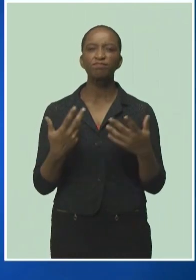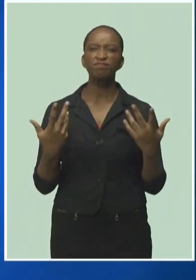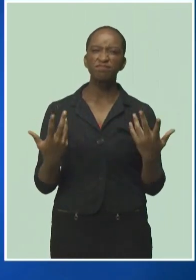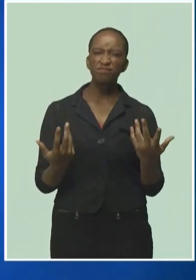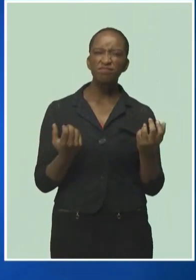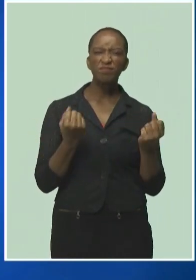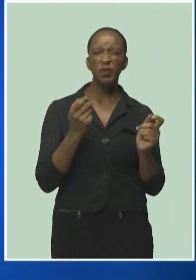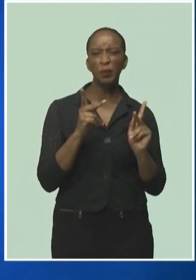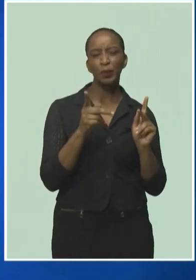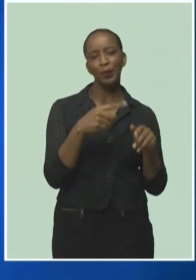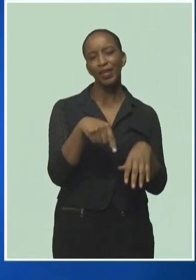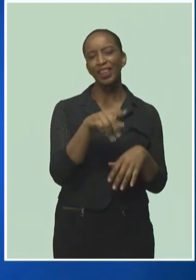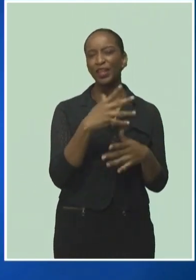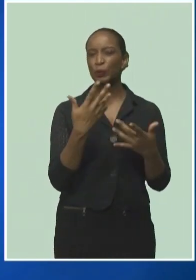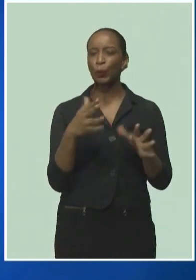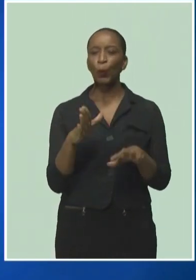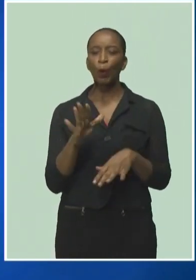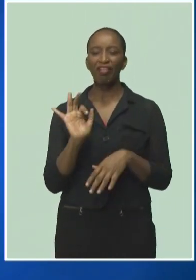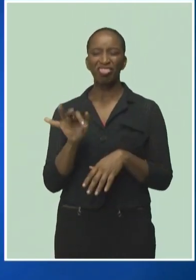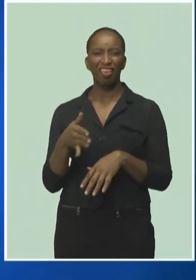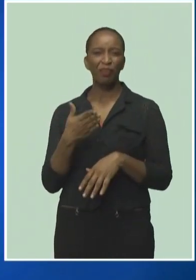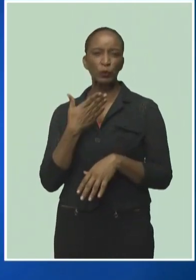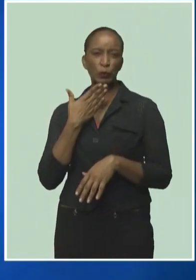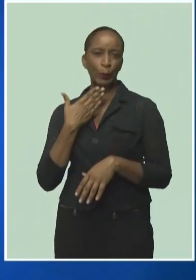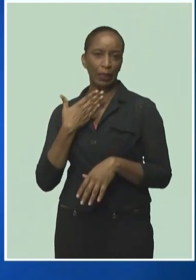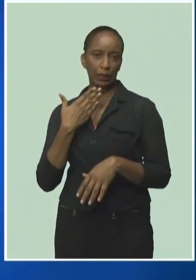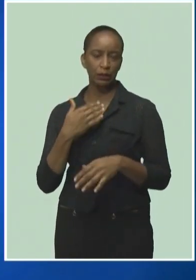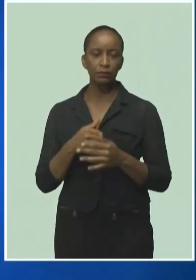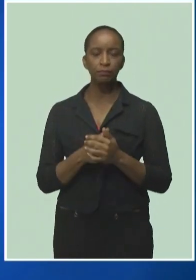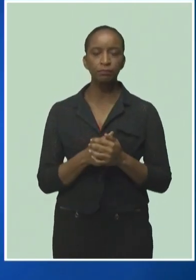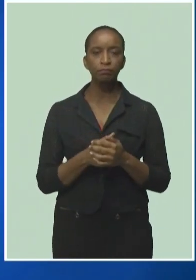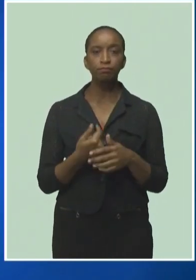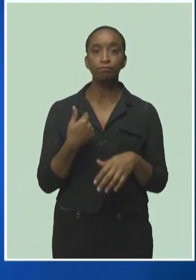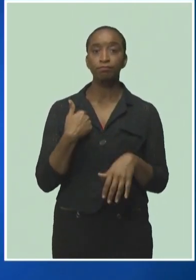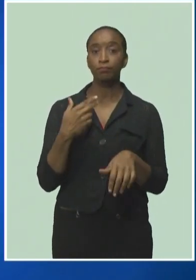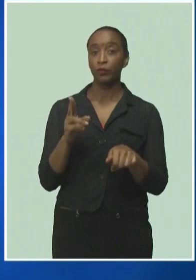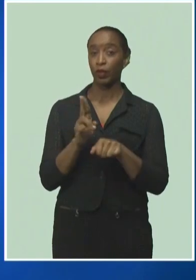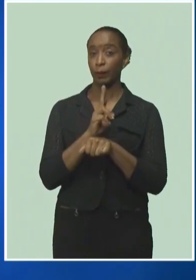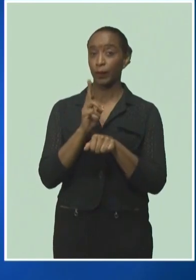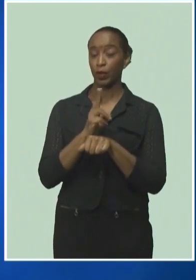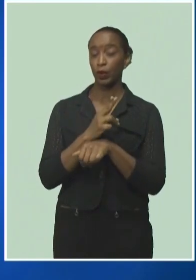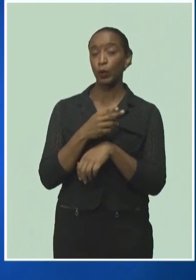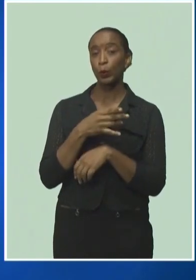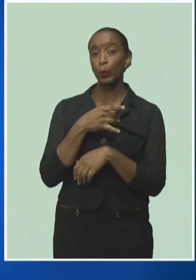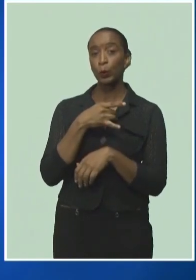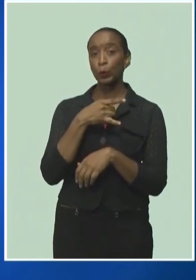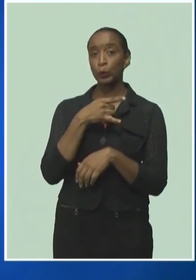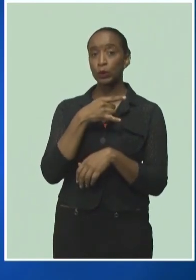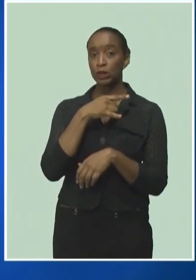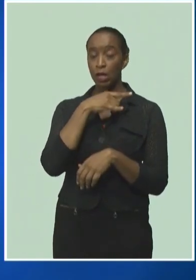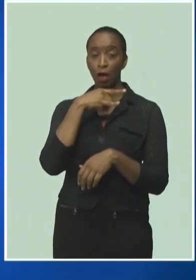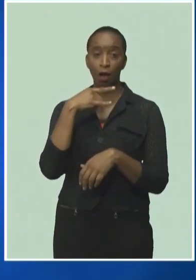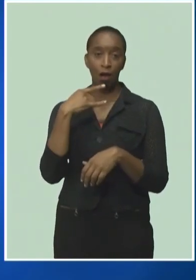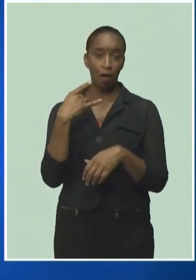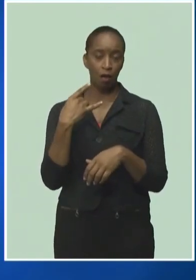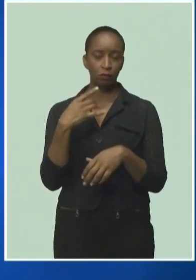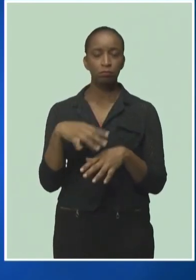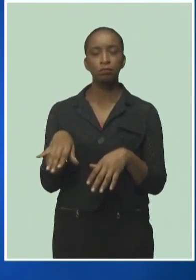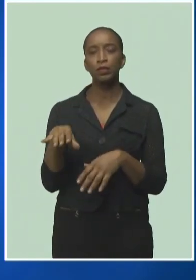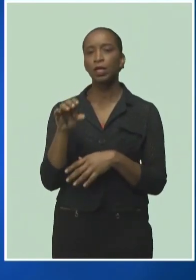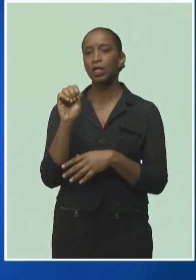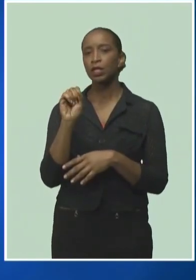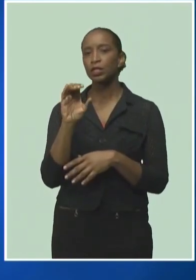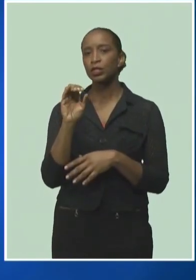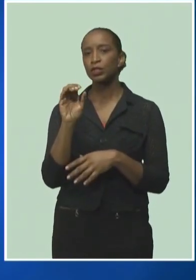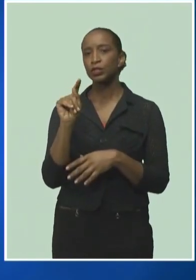sweet cocktails. So I went ahead and I used a honey Scotch bonnet lemon bay